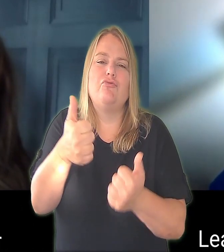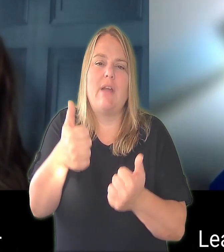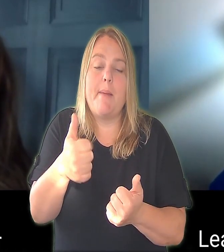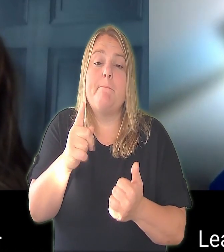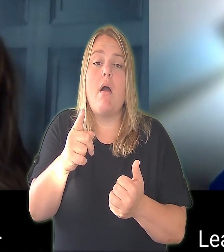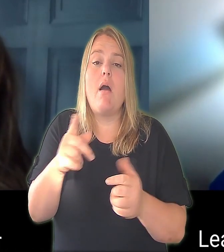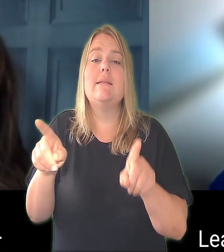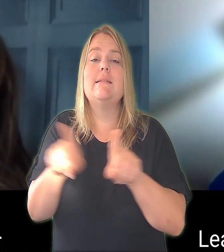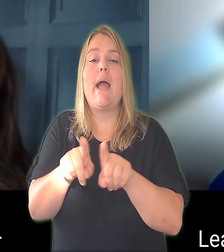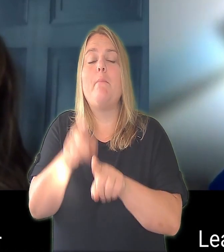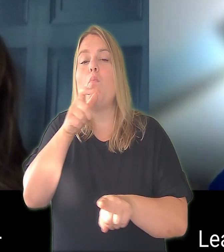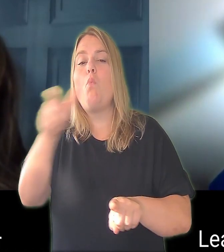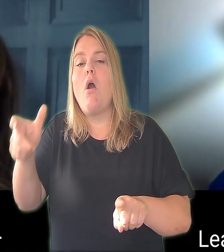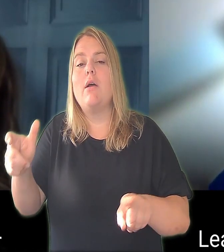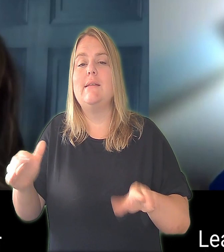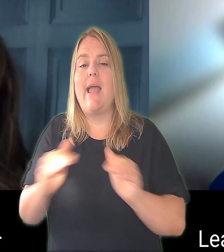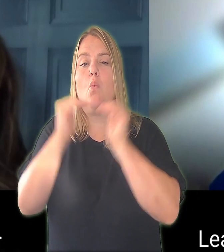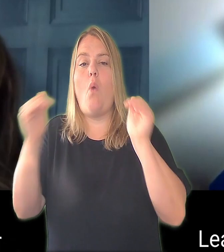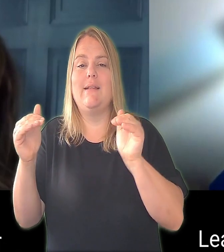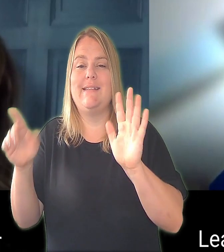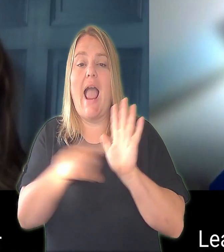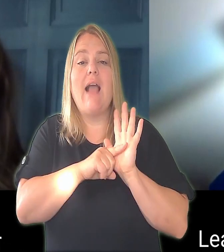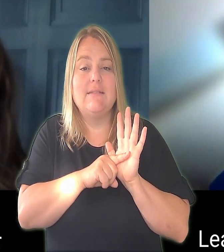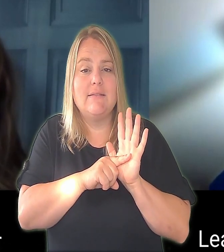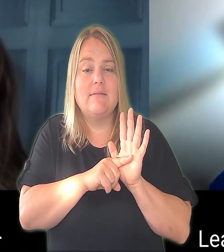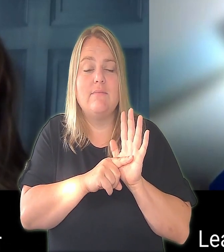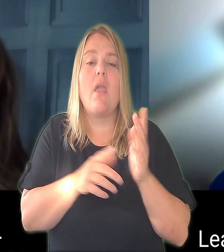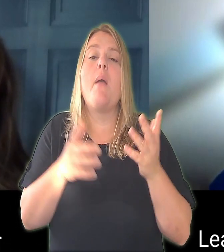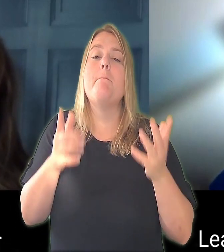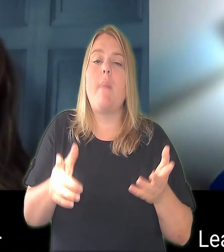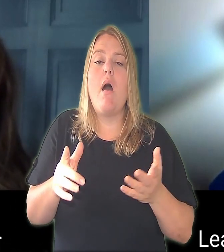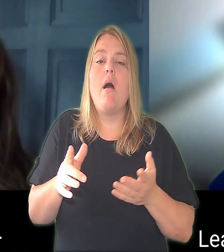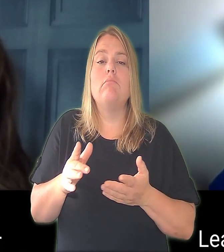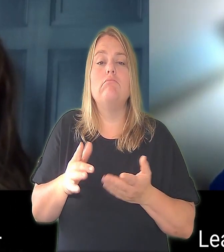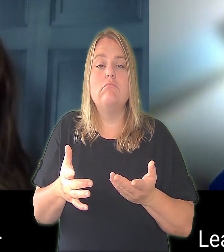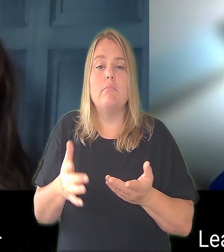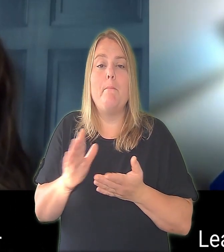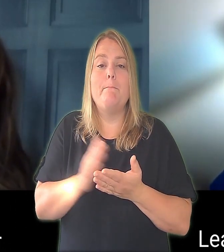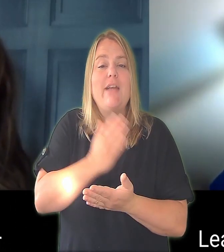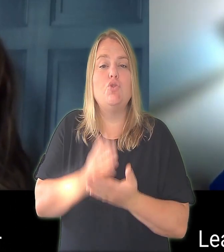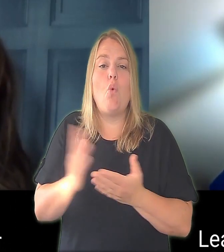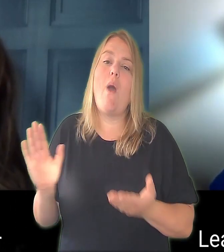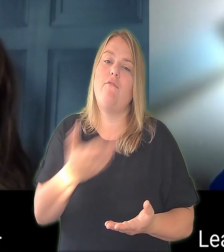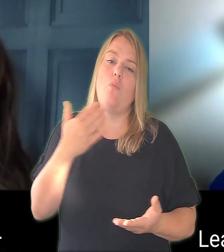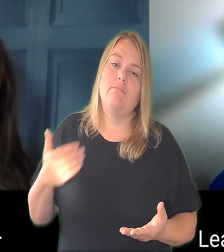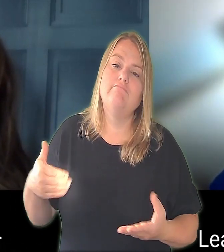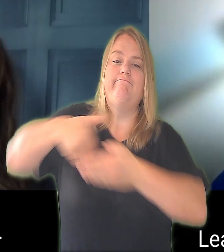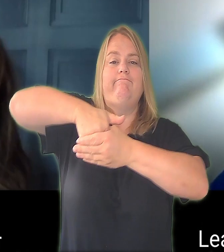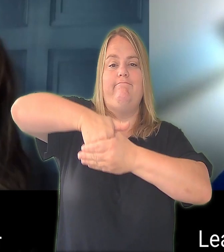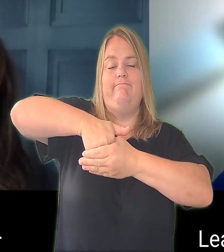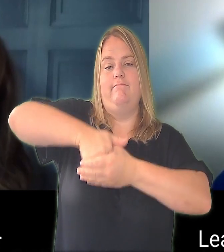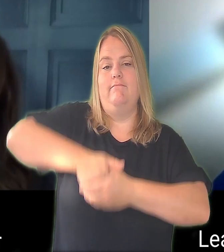in the Equality Act. But it is important to check we aren't dividing people up into boys and girls unnecessarily and then ending up excluding